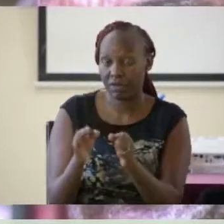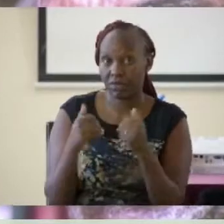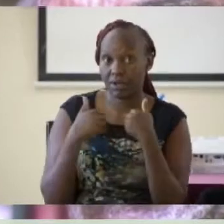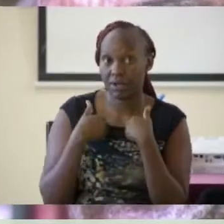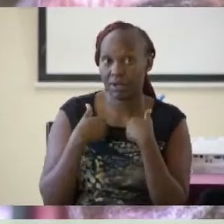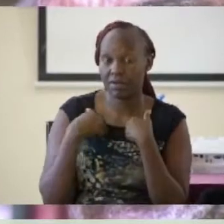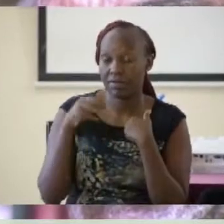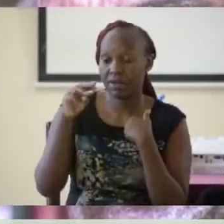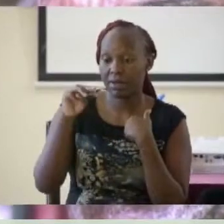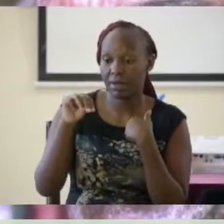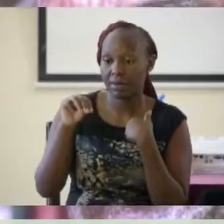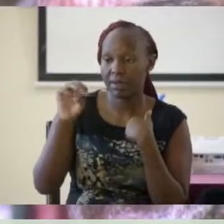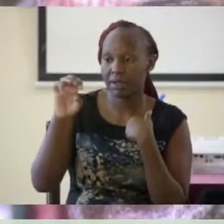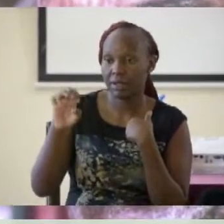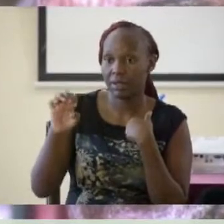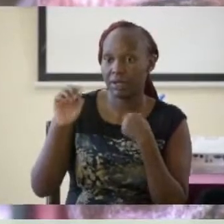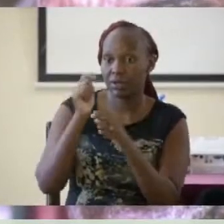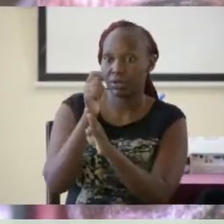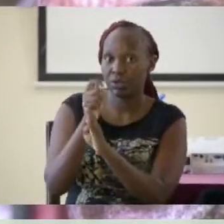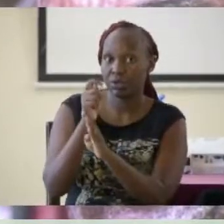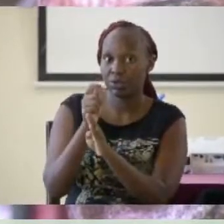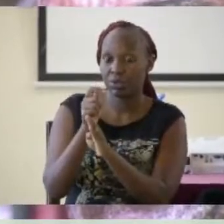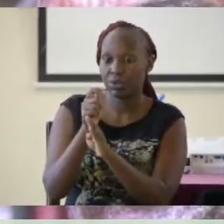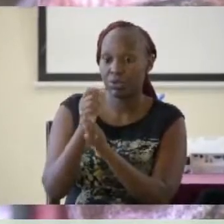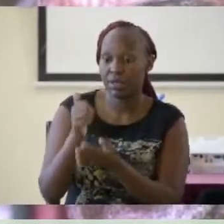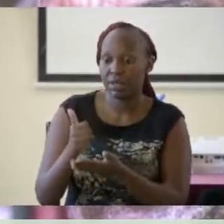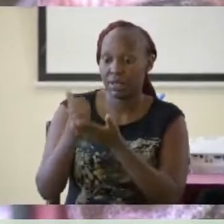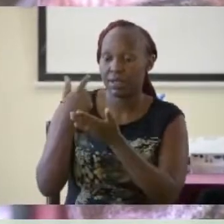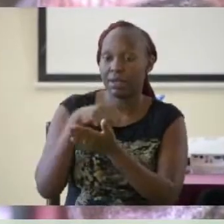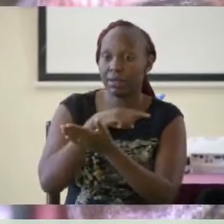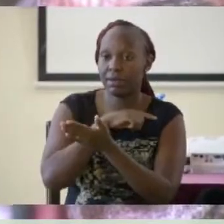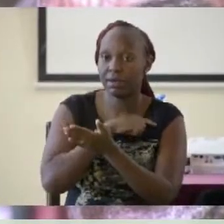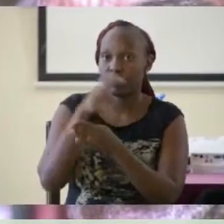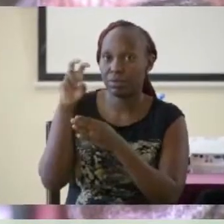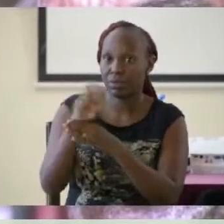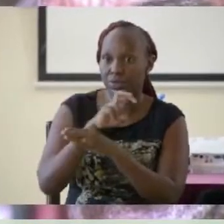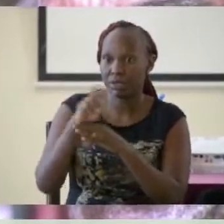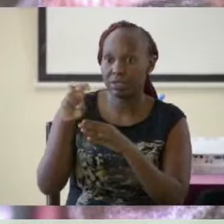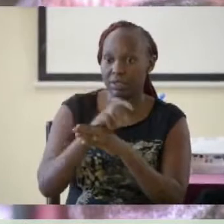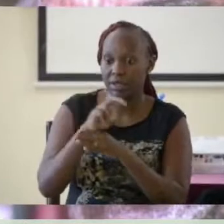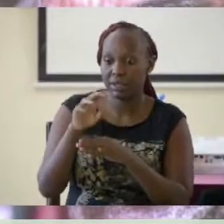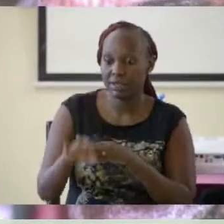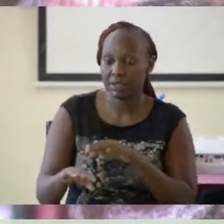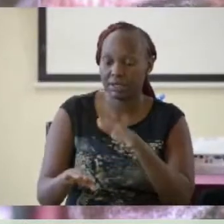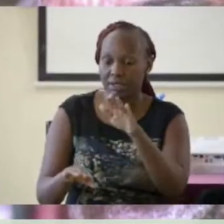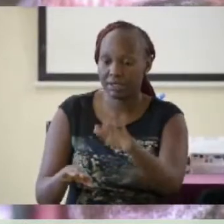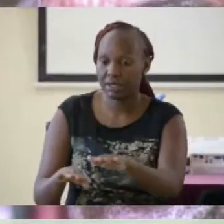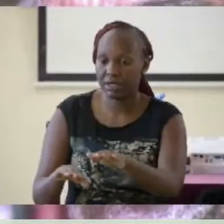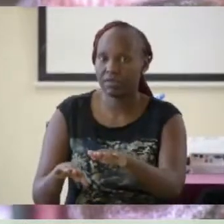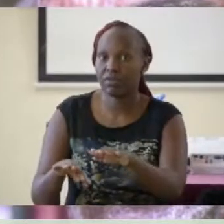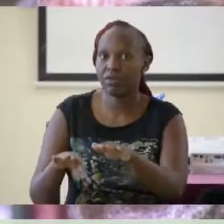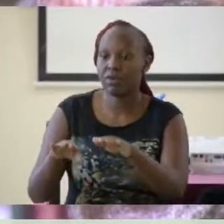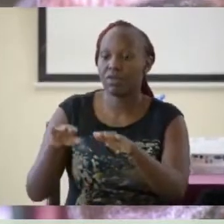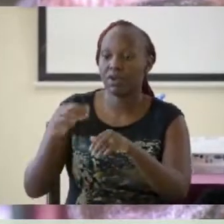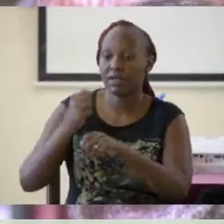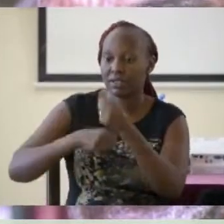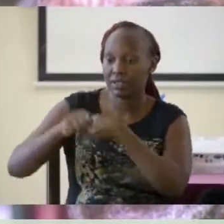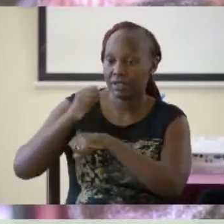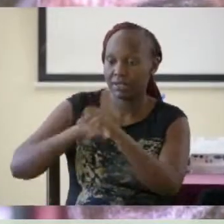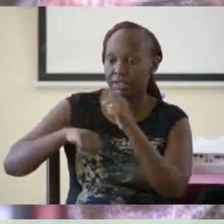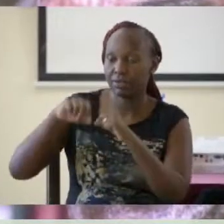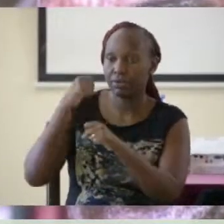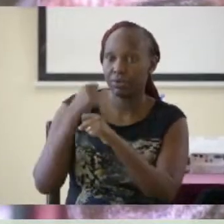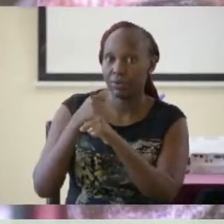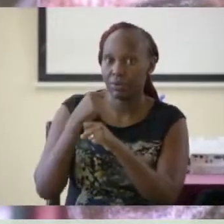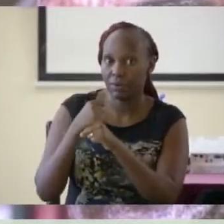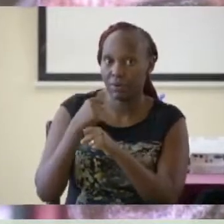M&E tool that will assist us to monitor each and every stage of whatever activities that you want to do,